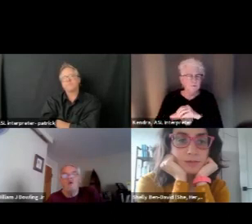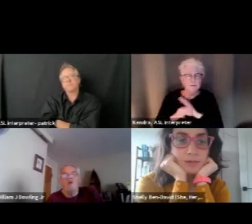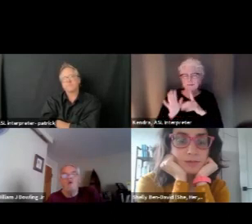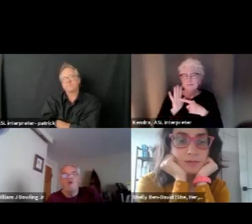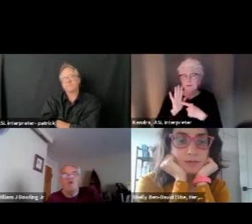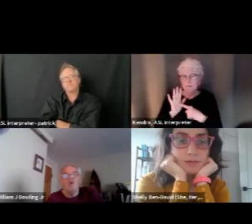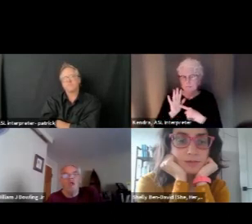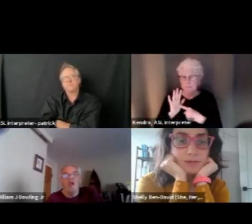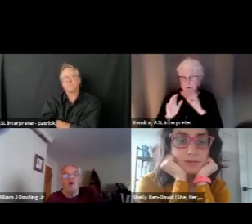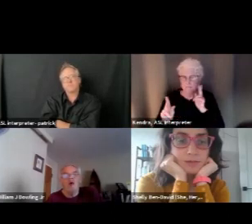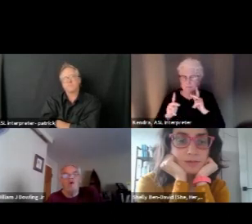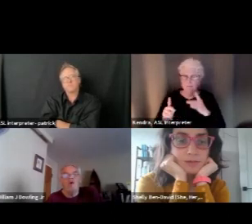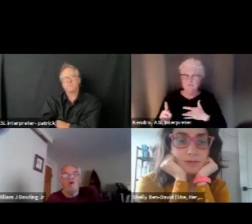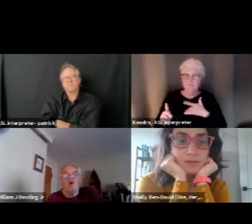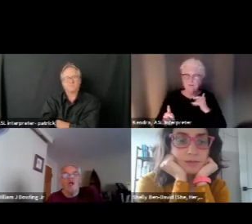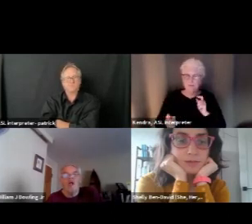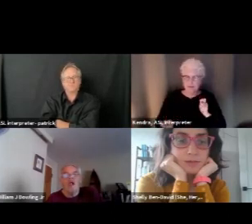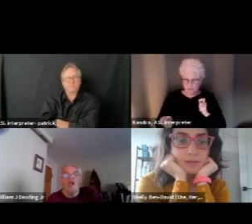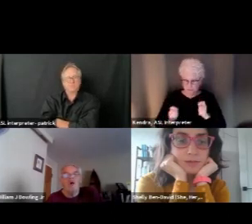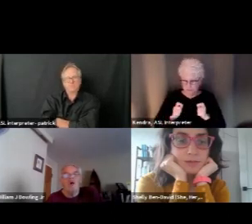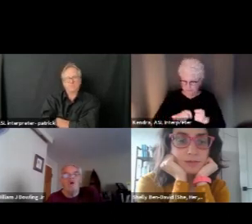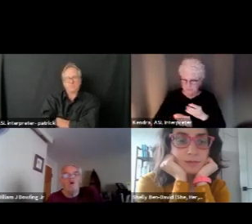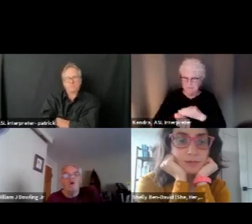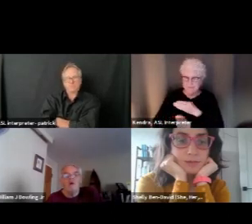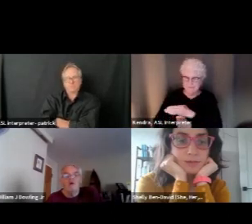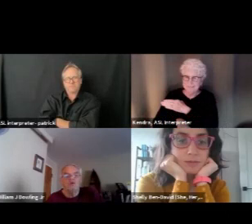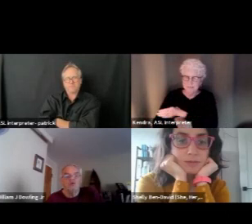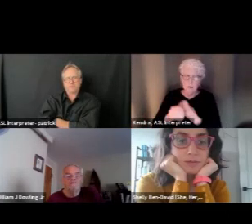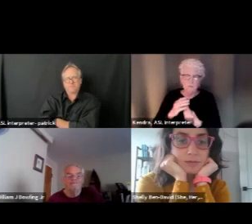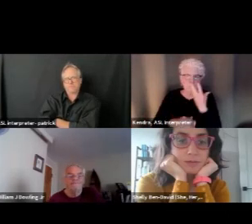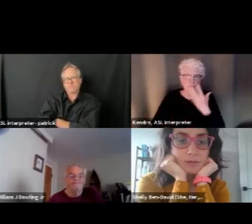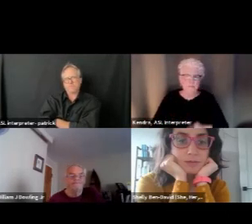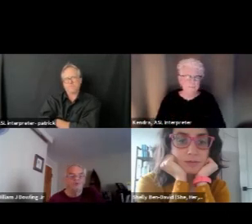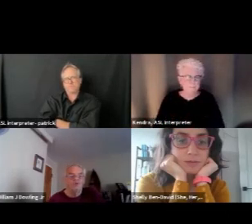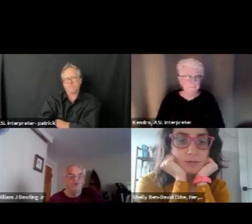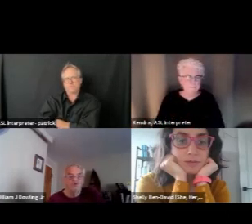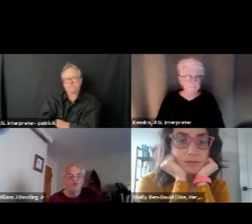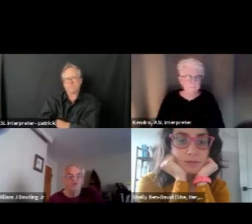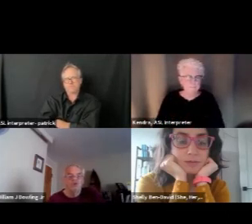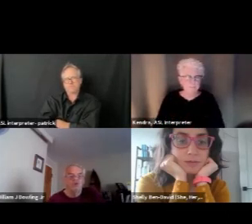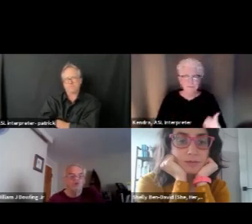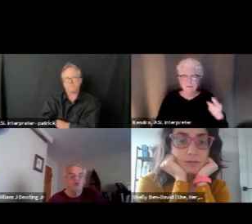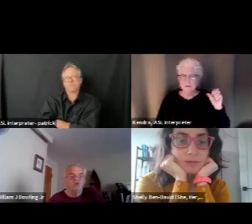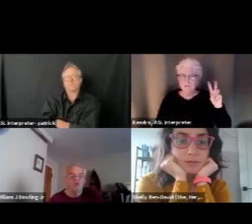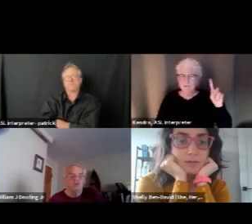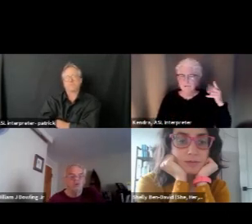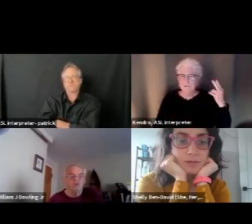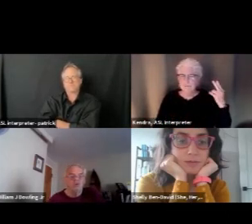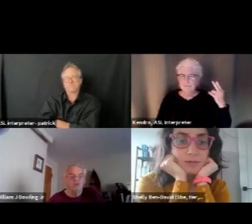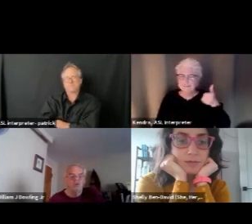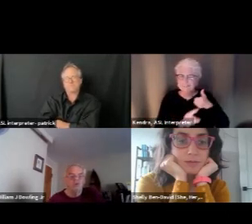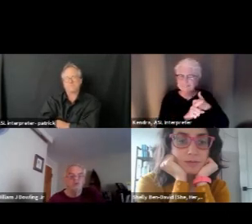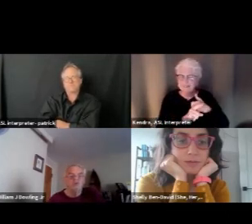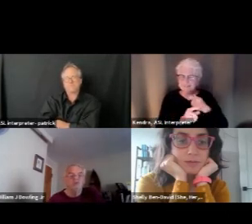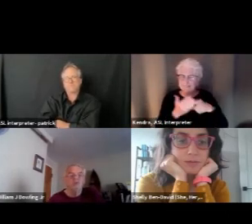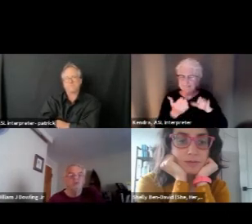and growth. But this model is claims that growth is more of an illusion. So there's no growth